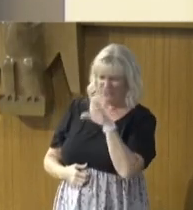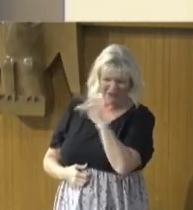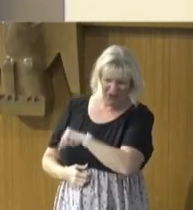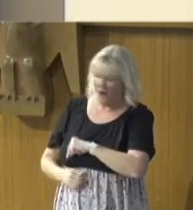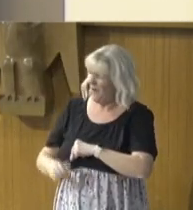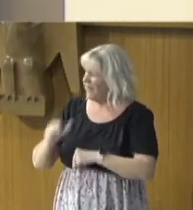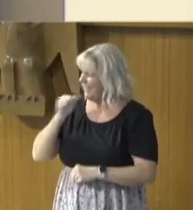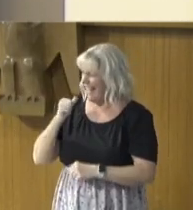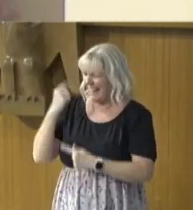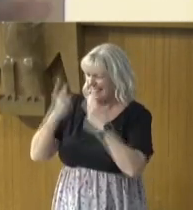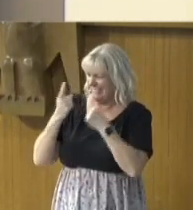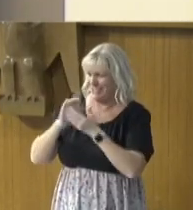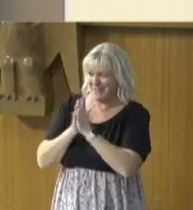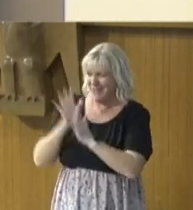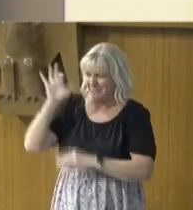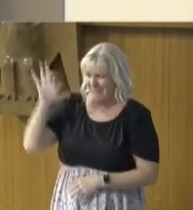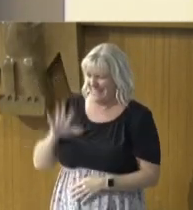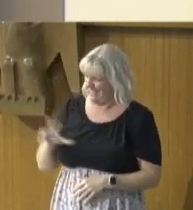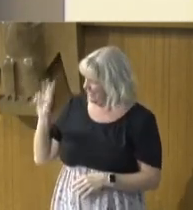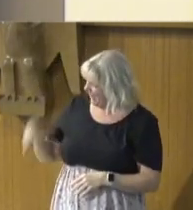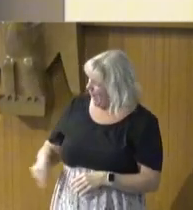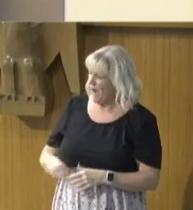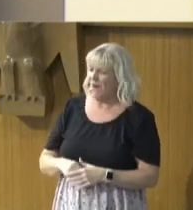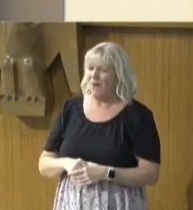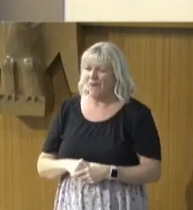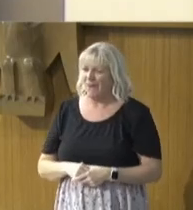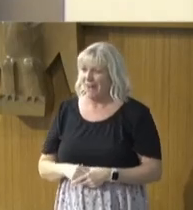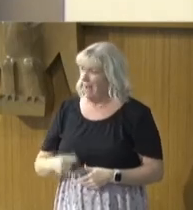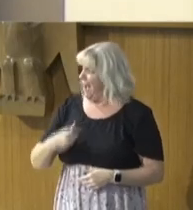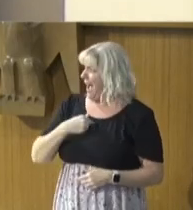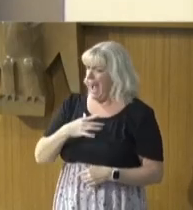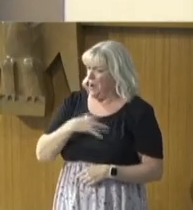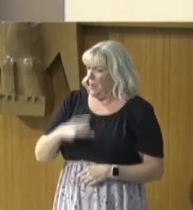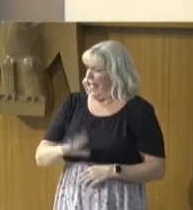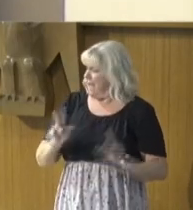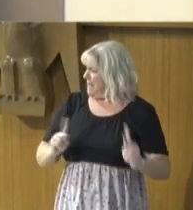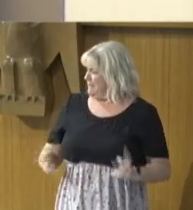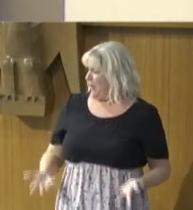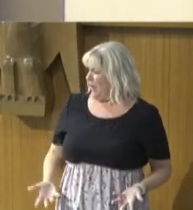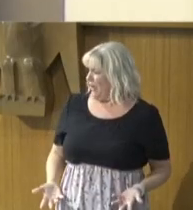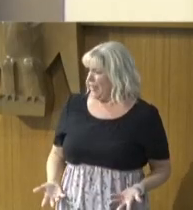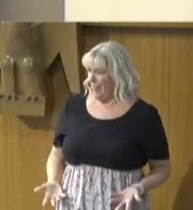There's no way I would ever be a pastor. I don't even like people.